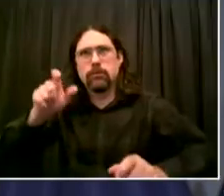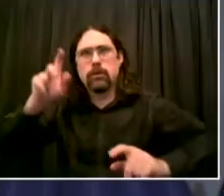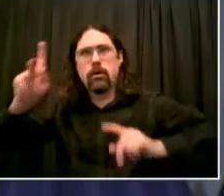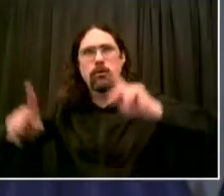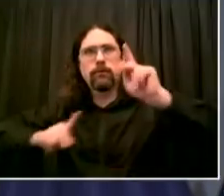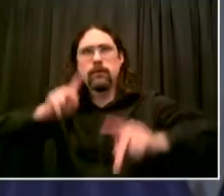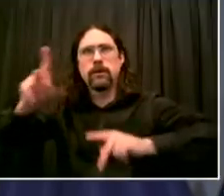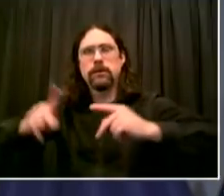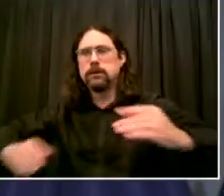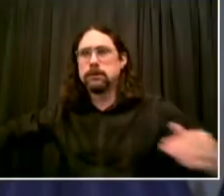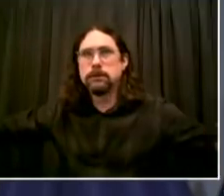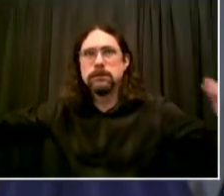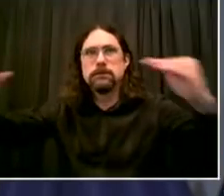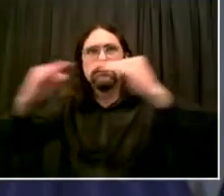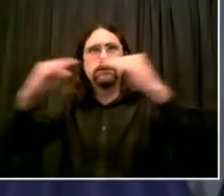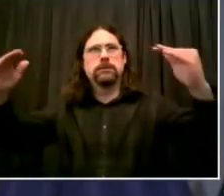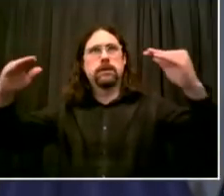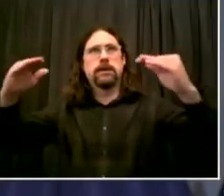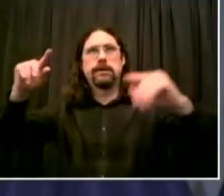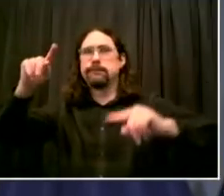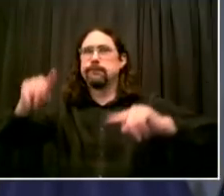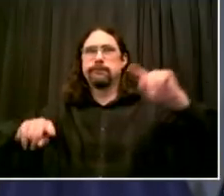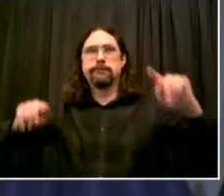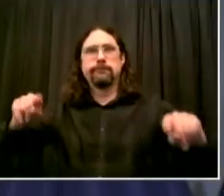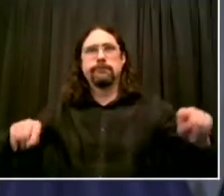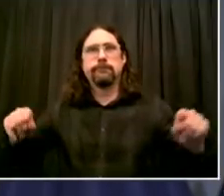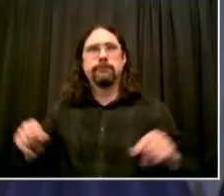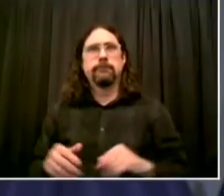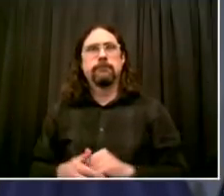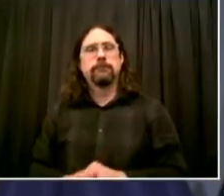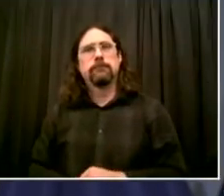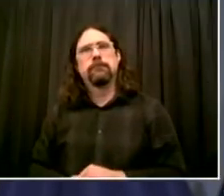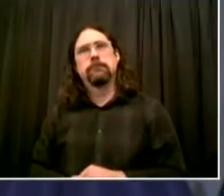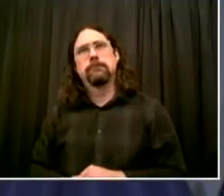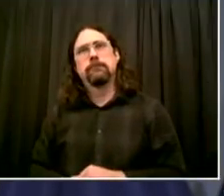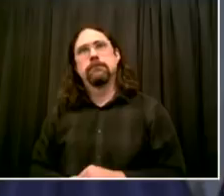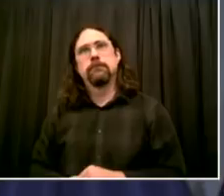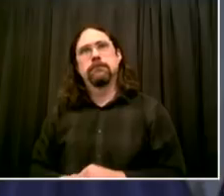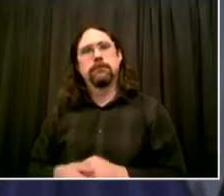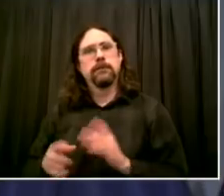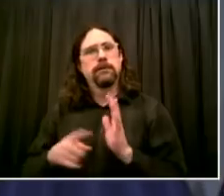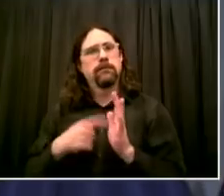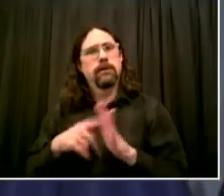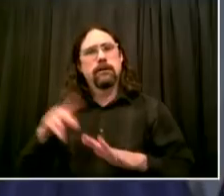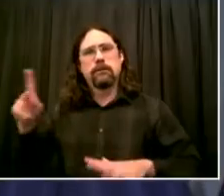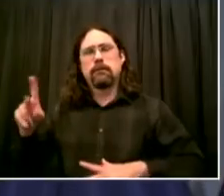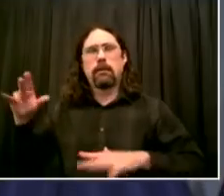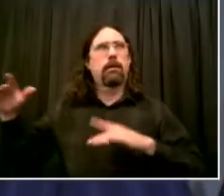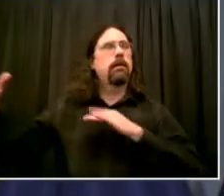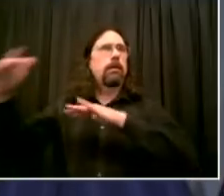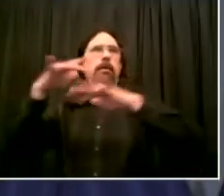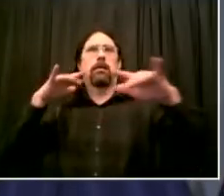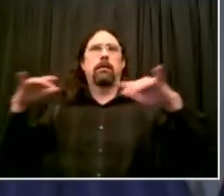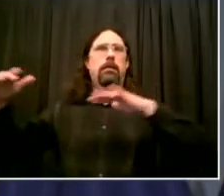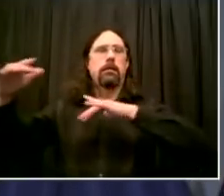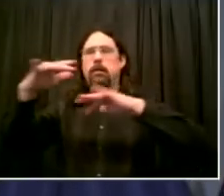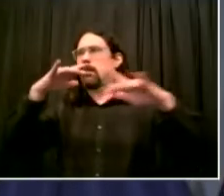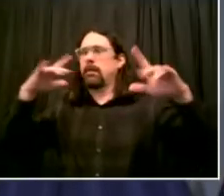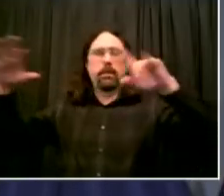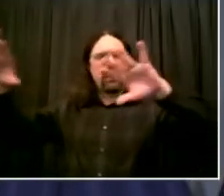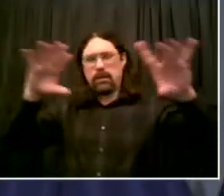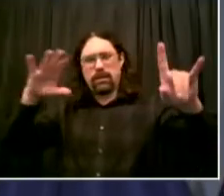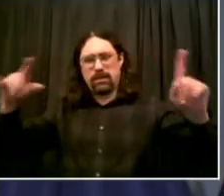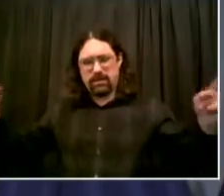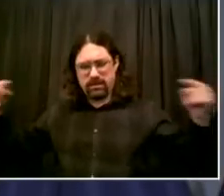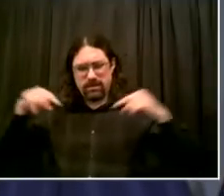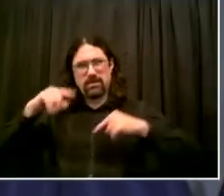of the fact that we have to have a human-centered approach to making change. And also to do that, to make change in a housing